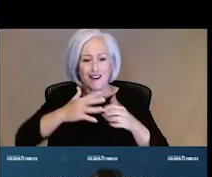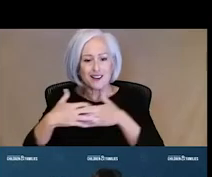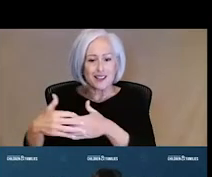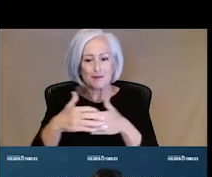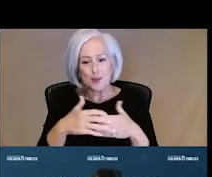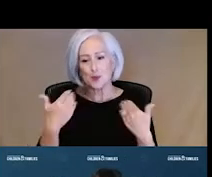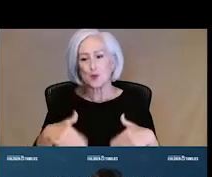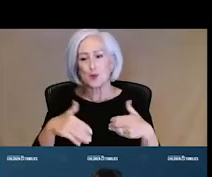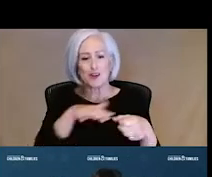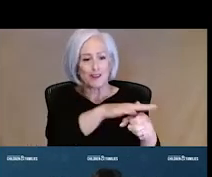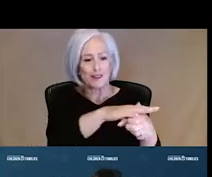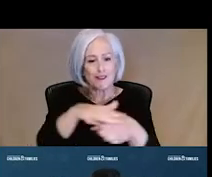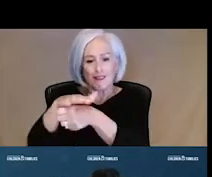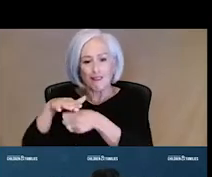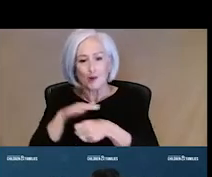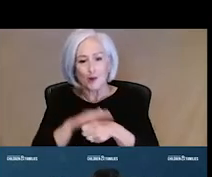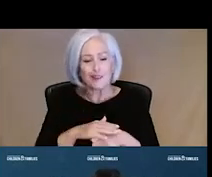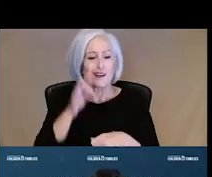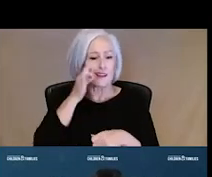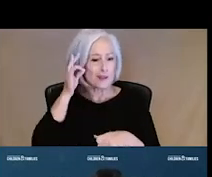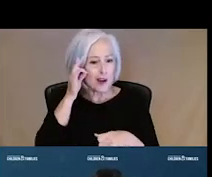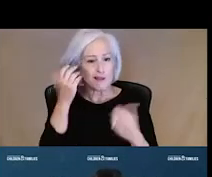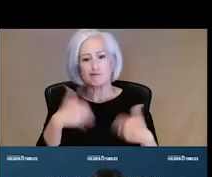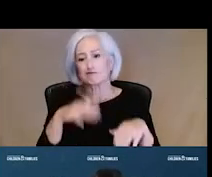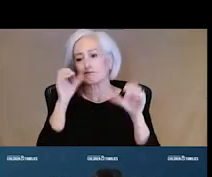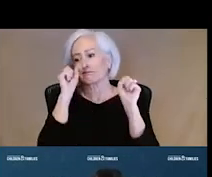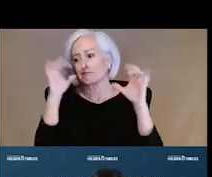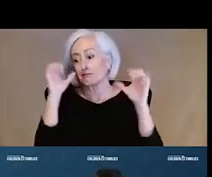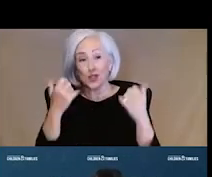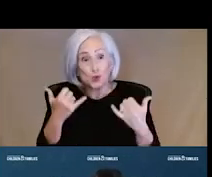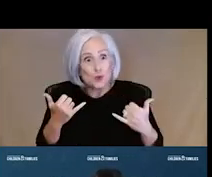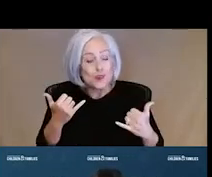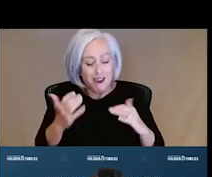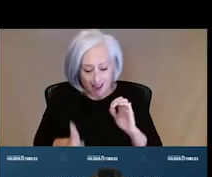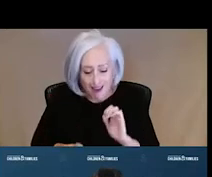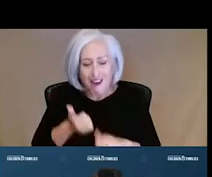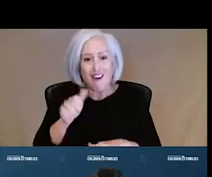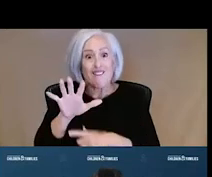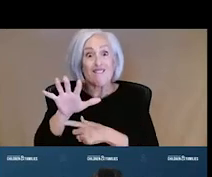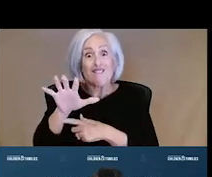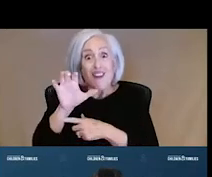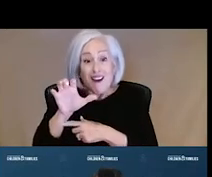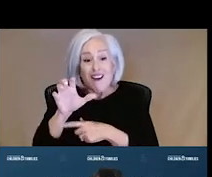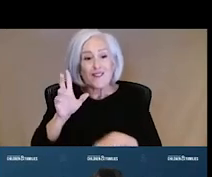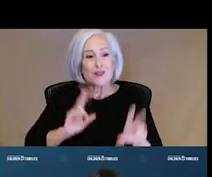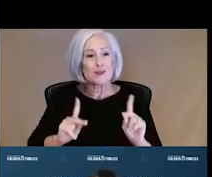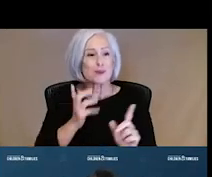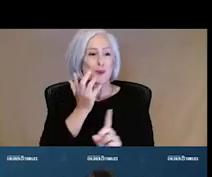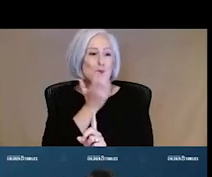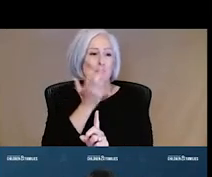amazing. We have almost 500 participants today. This is really incredible.